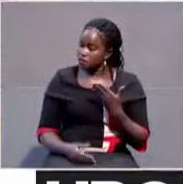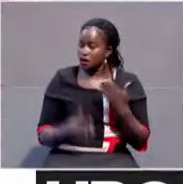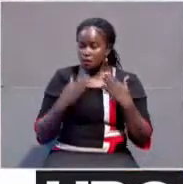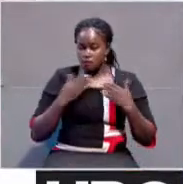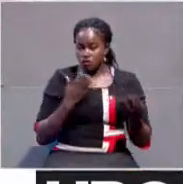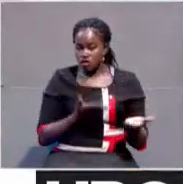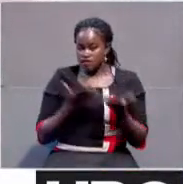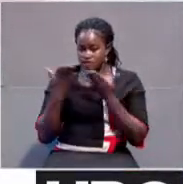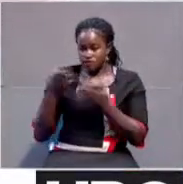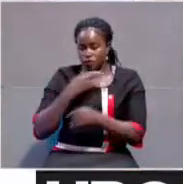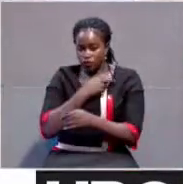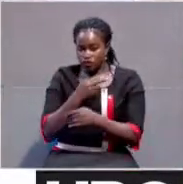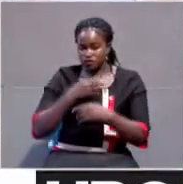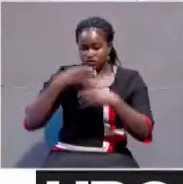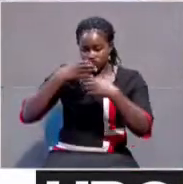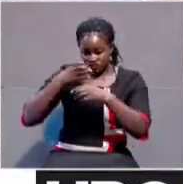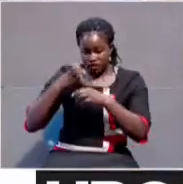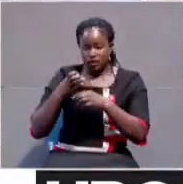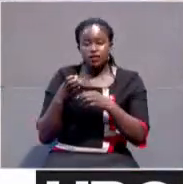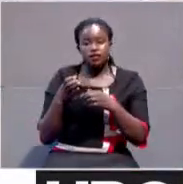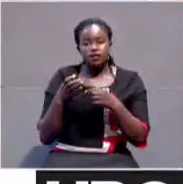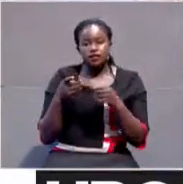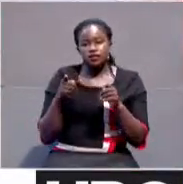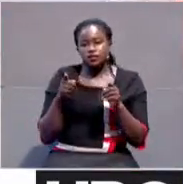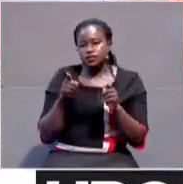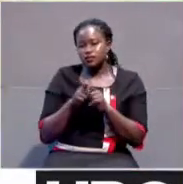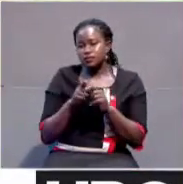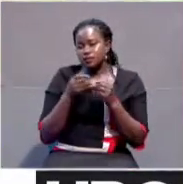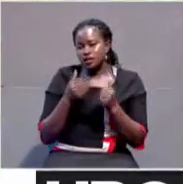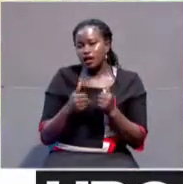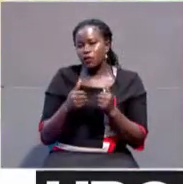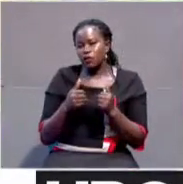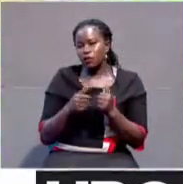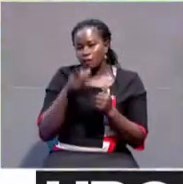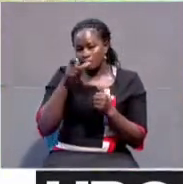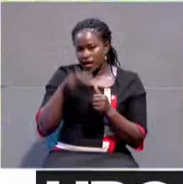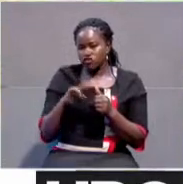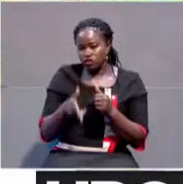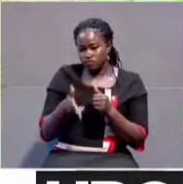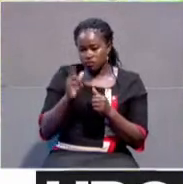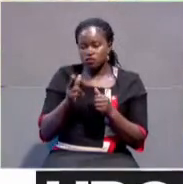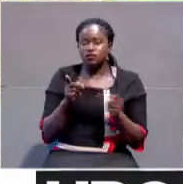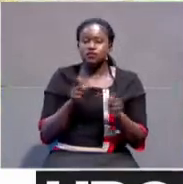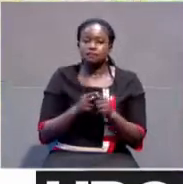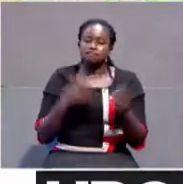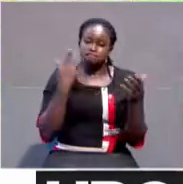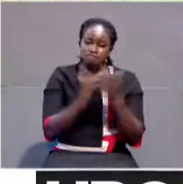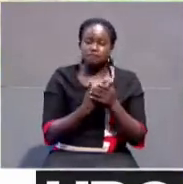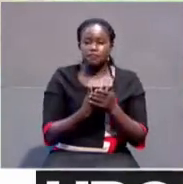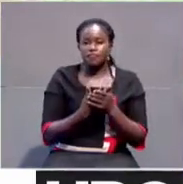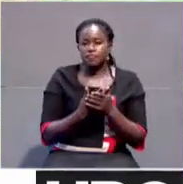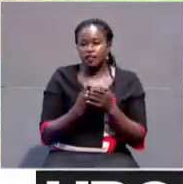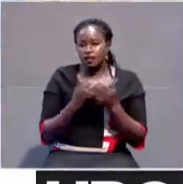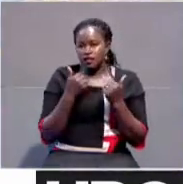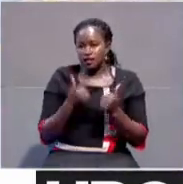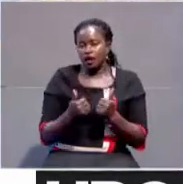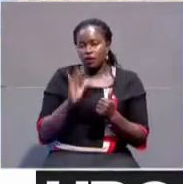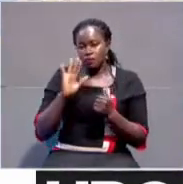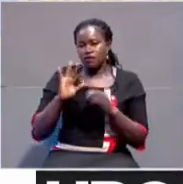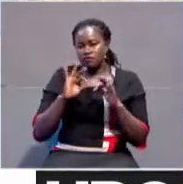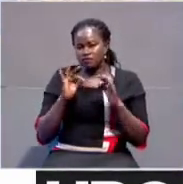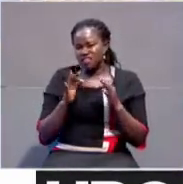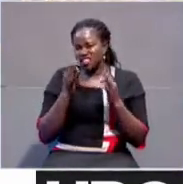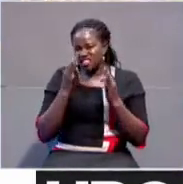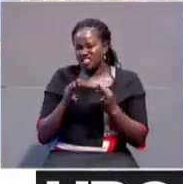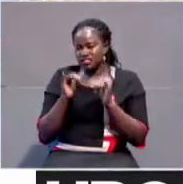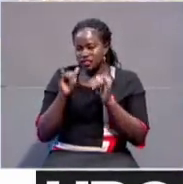taken for post-mortem as the killer, Juan Sylvester, was taken to police. Some of the deceased's belongings, that included a pair of